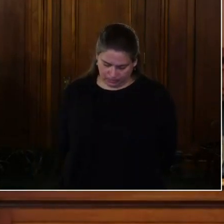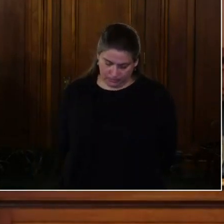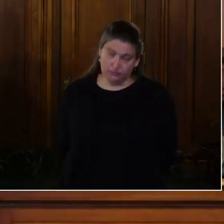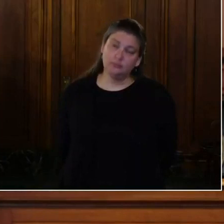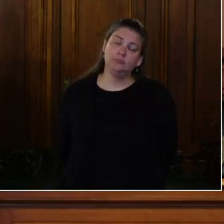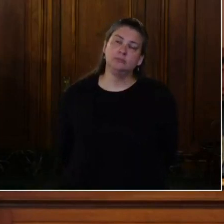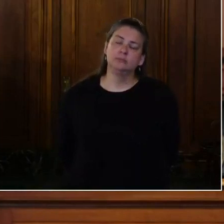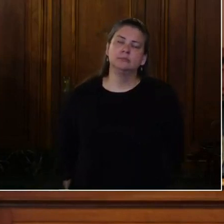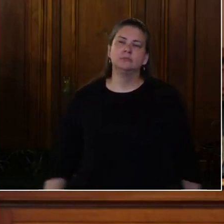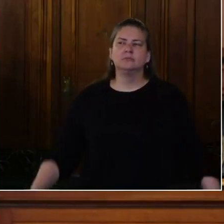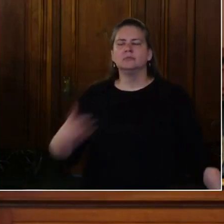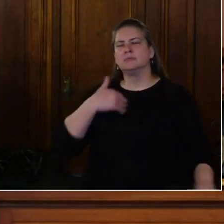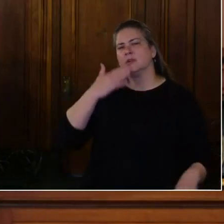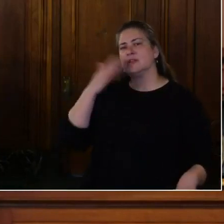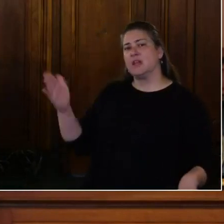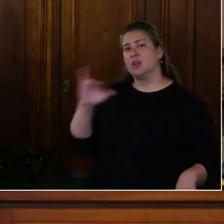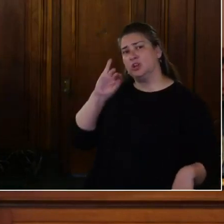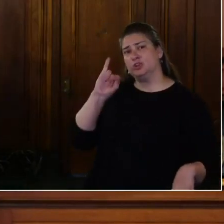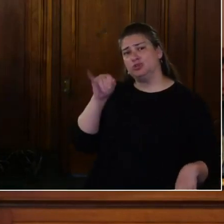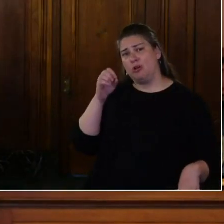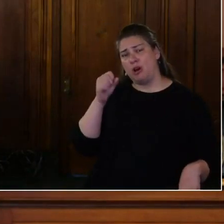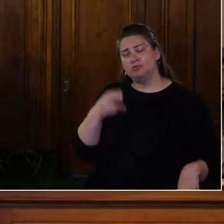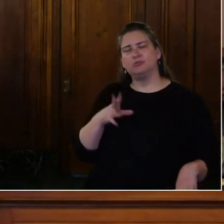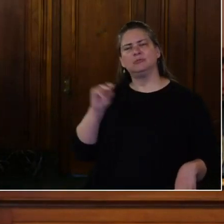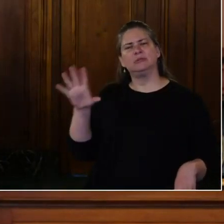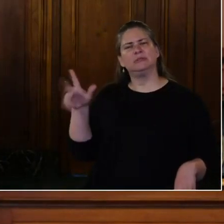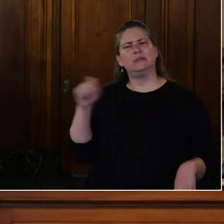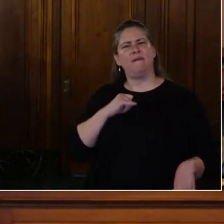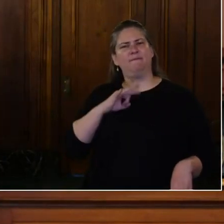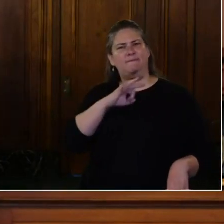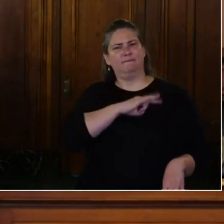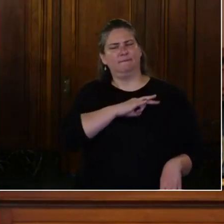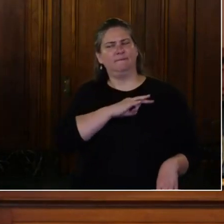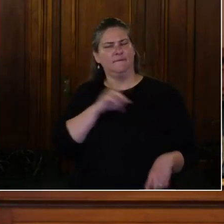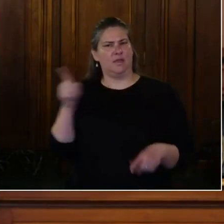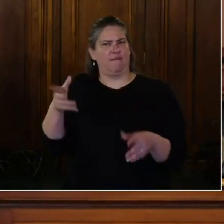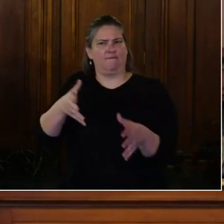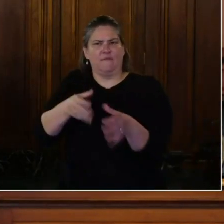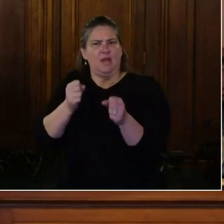I want to thank Josh and his staff for how